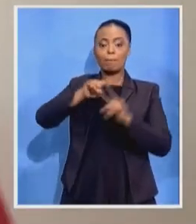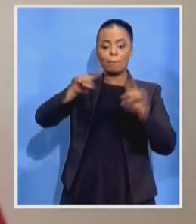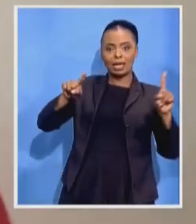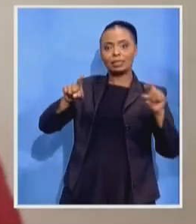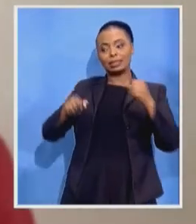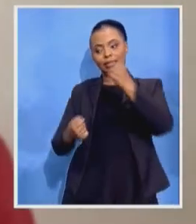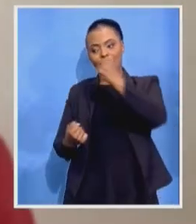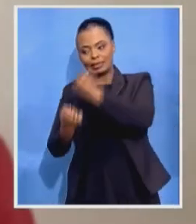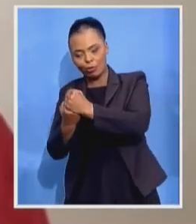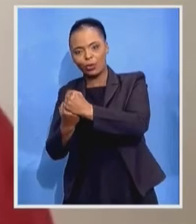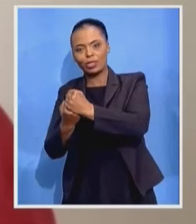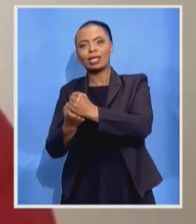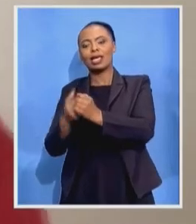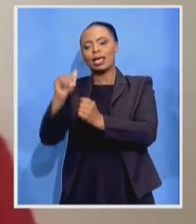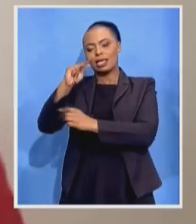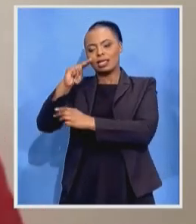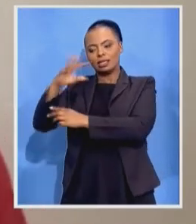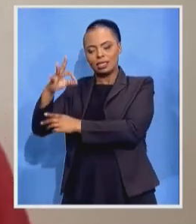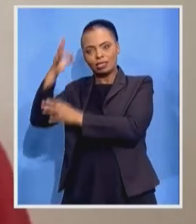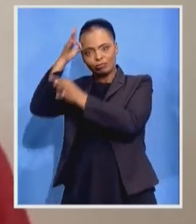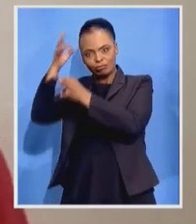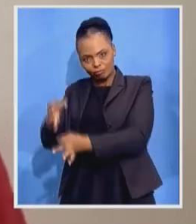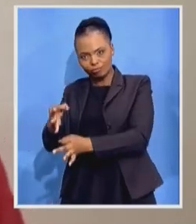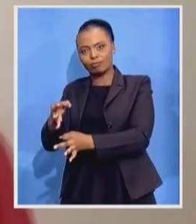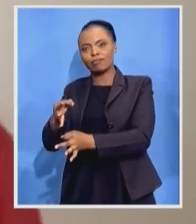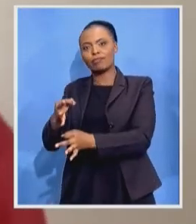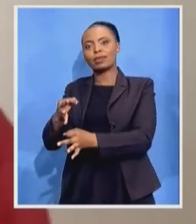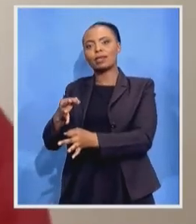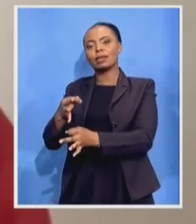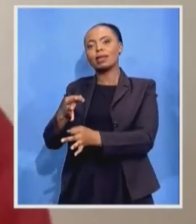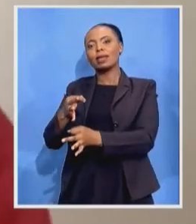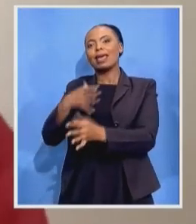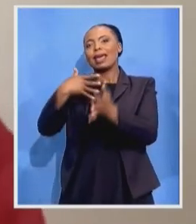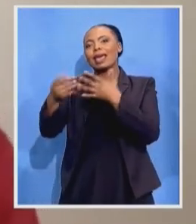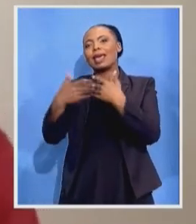that whoever is charged for serious